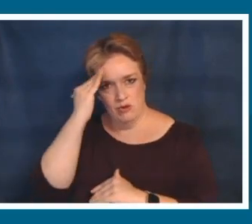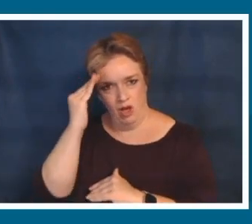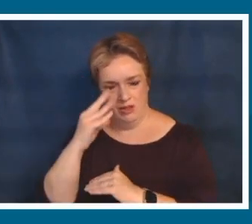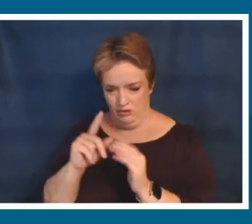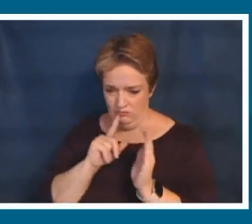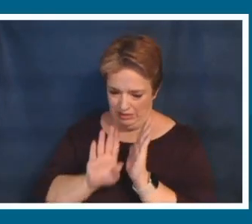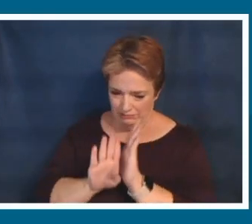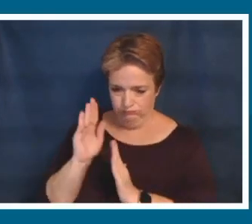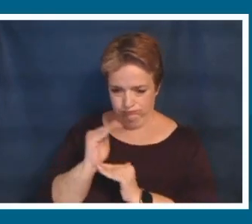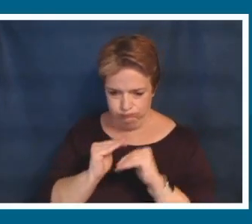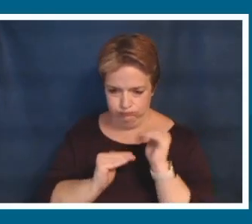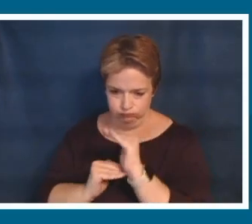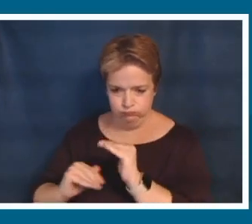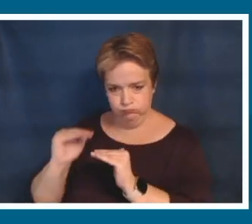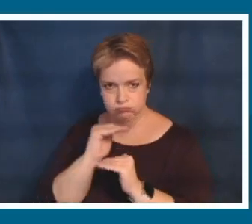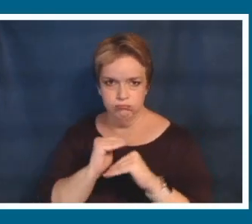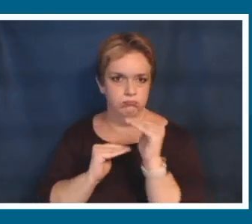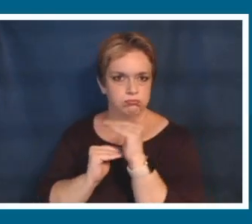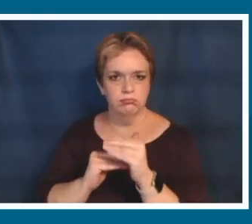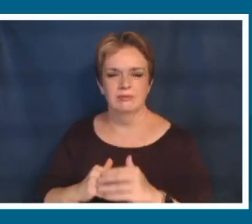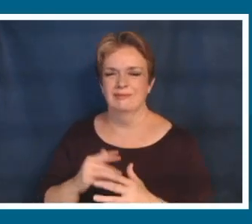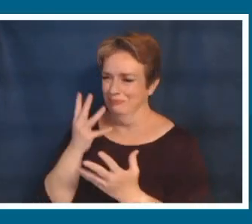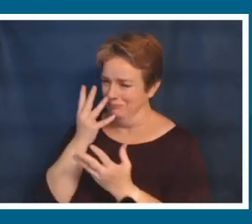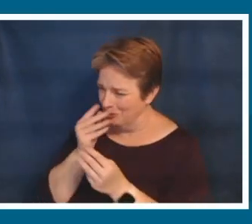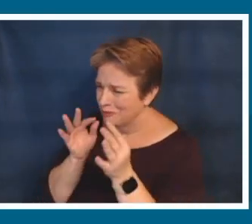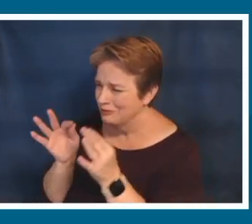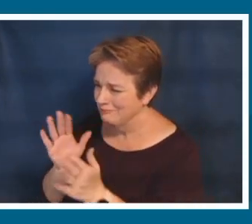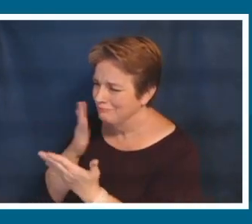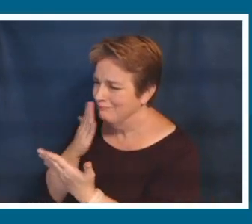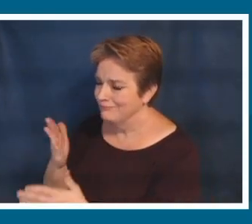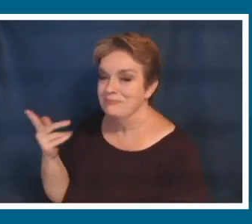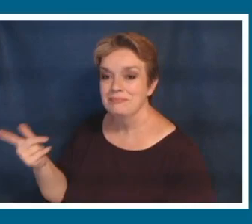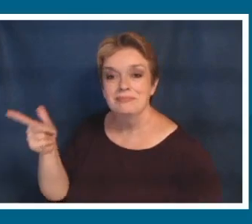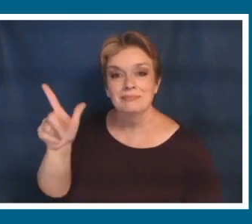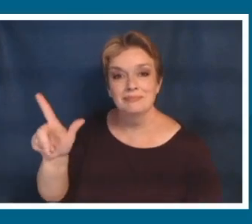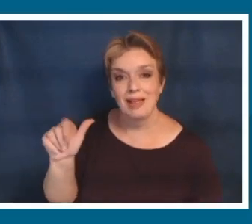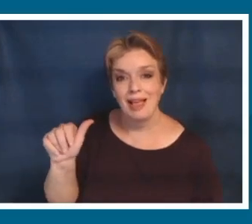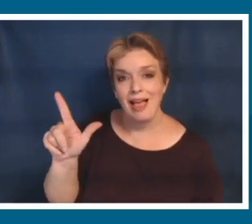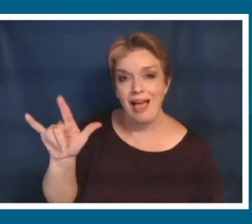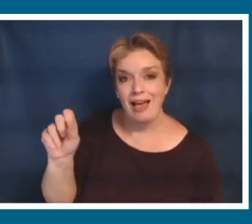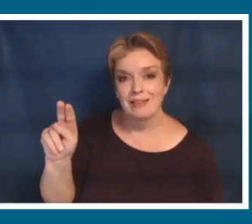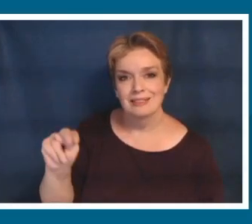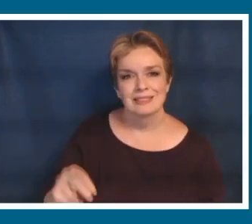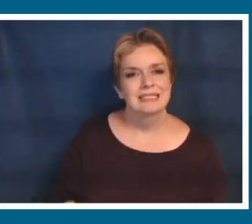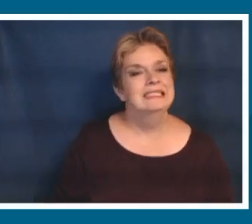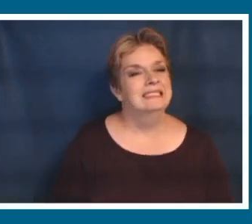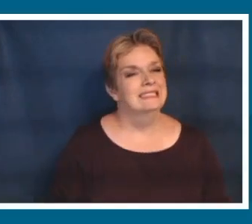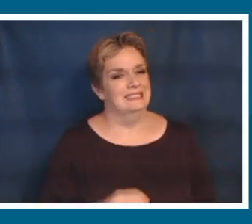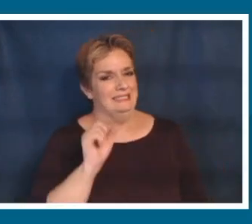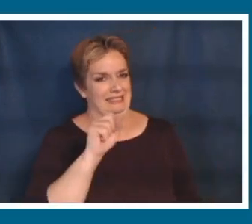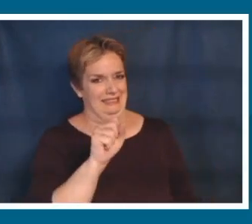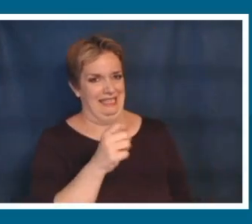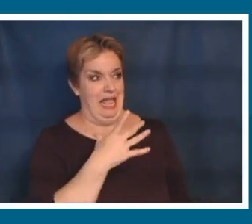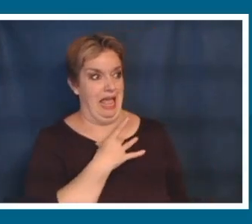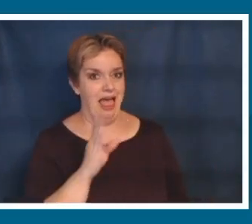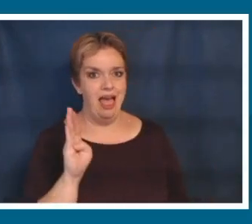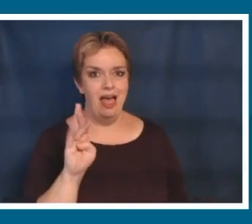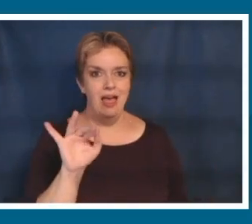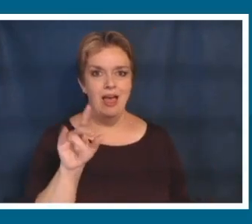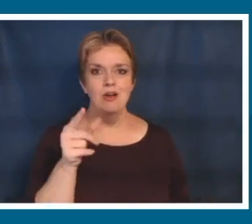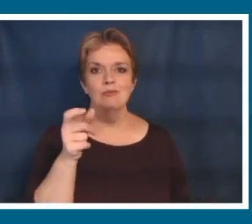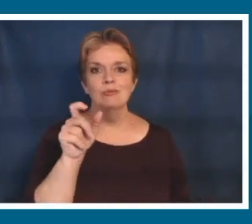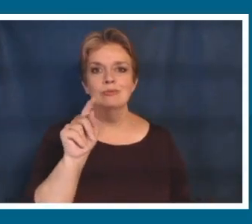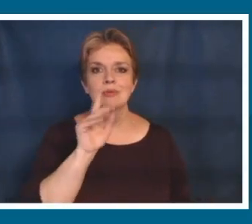Allison, you want to chime in? Sure. I love how Bridget connected not just what individual students